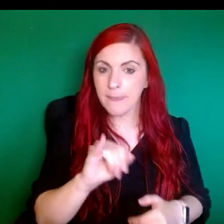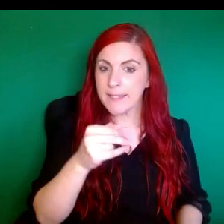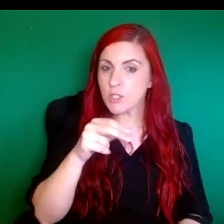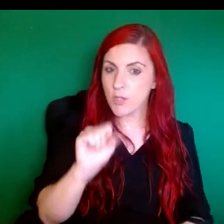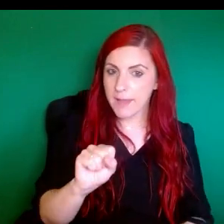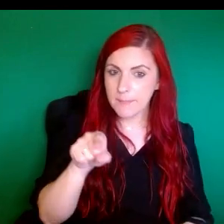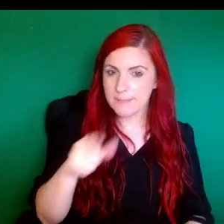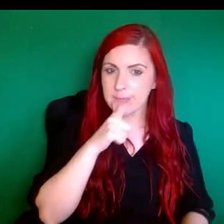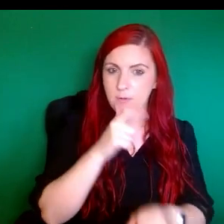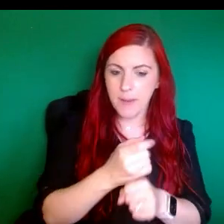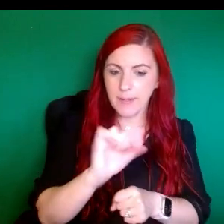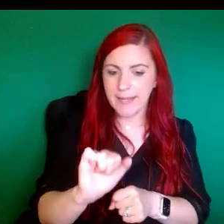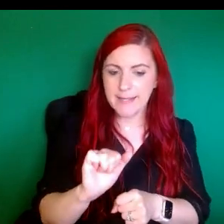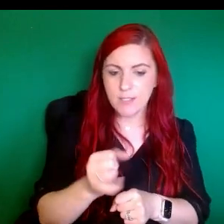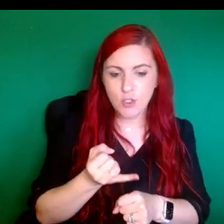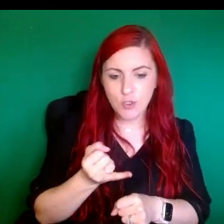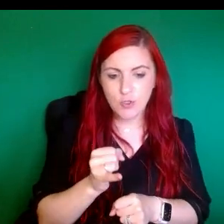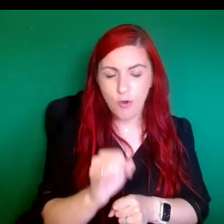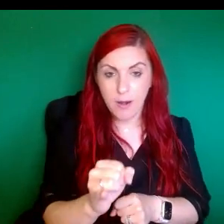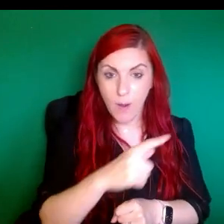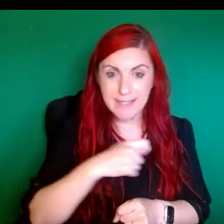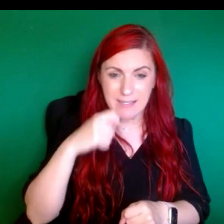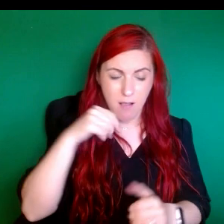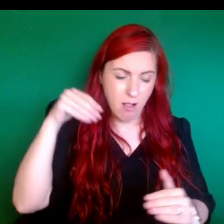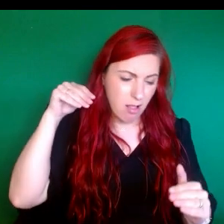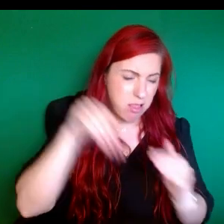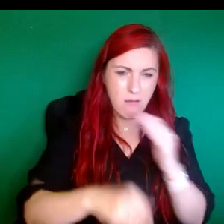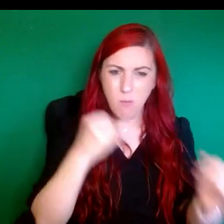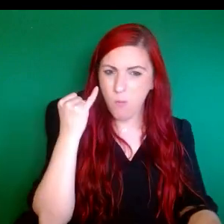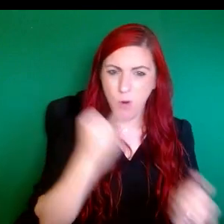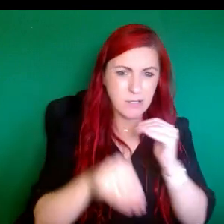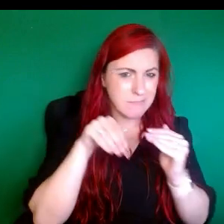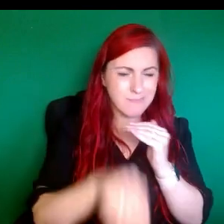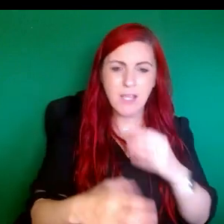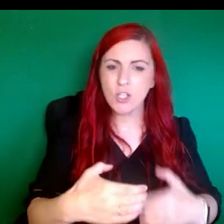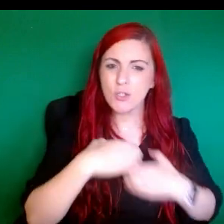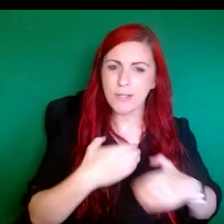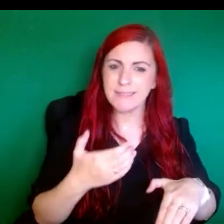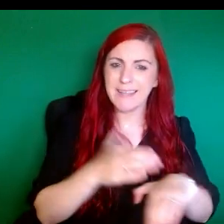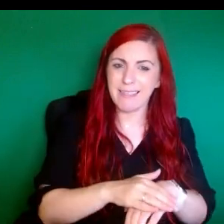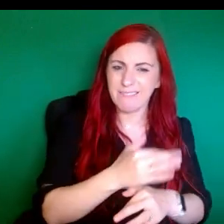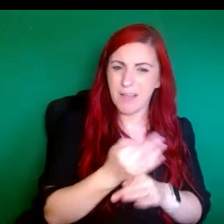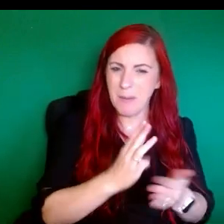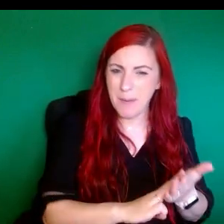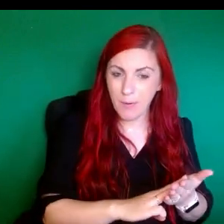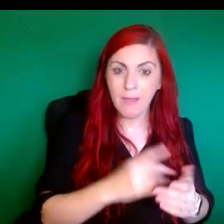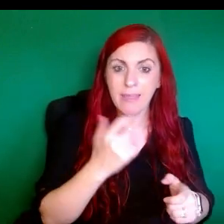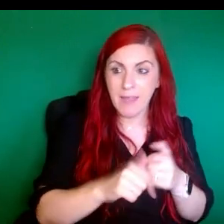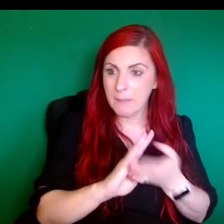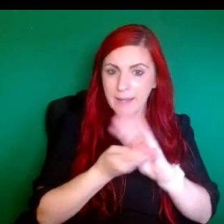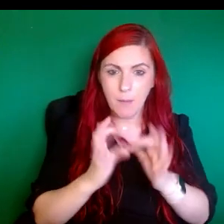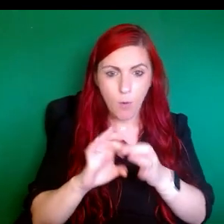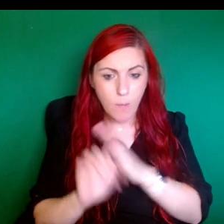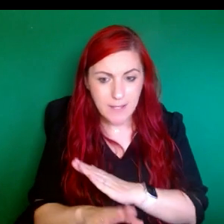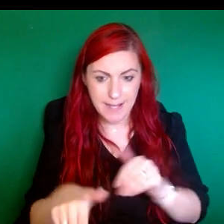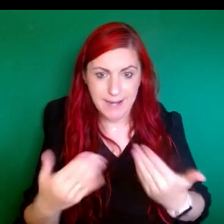rock bottom after the sudden death of his mother, his subsequent homelessness, and his plans now to move into his own home and to